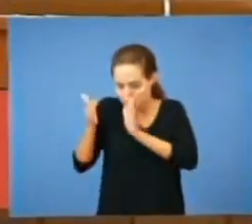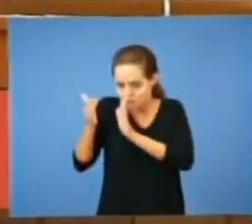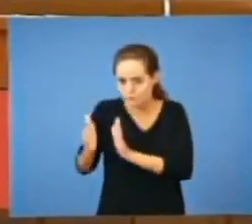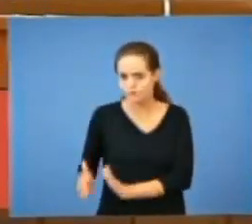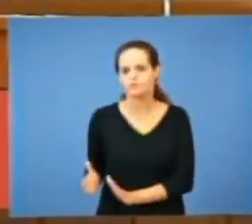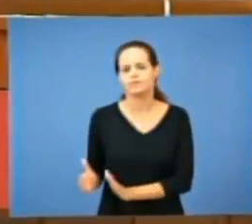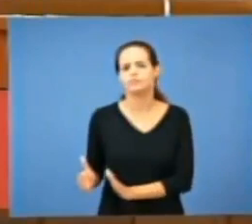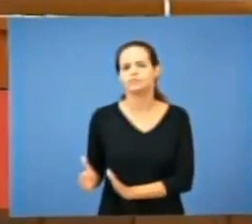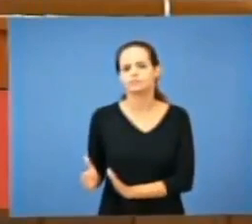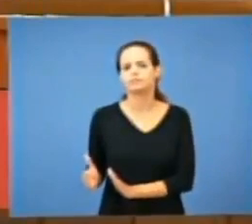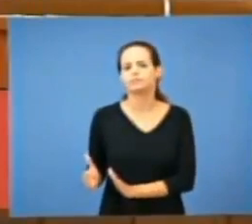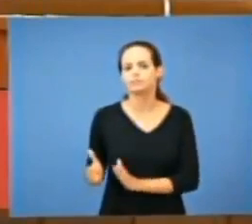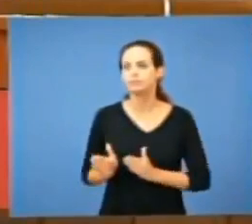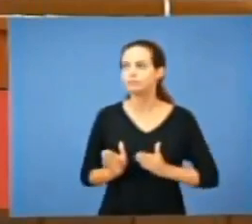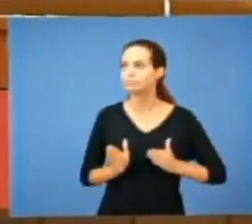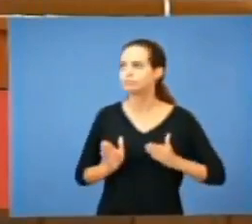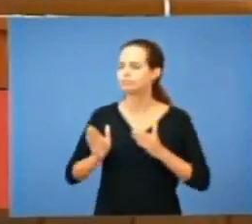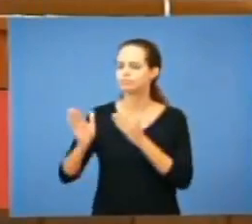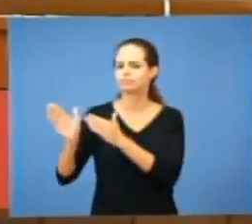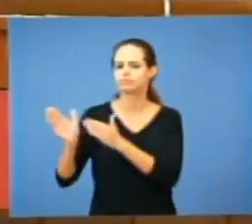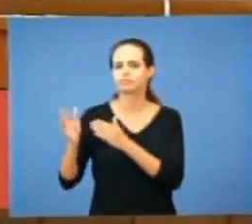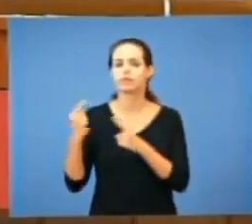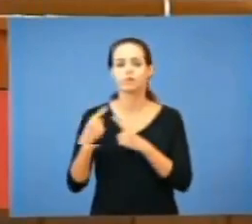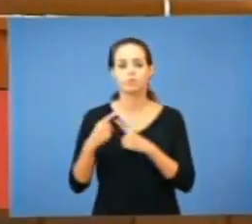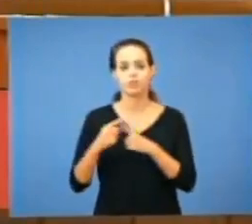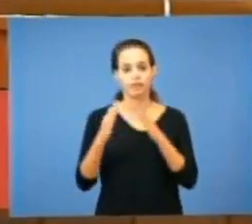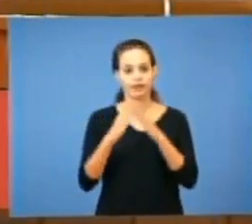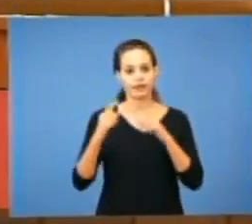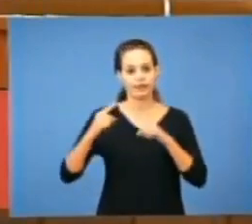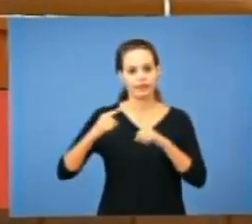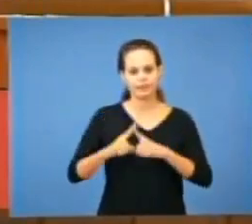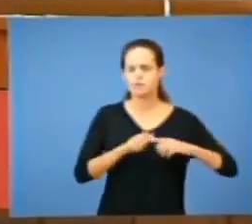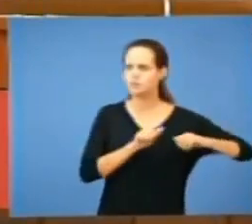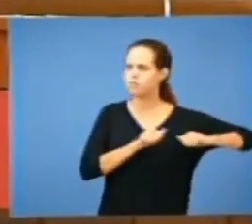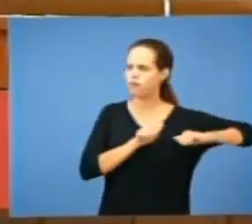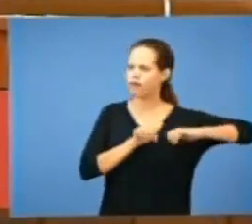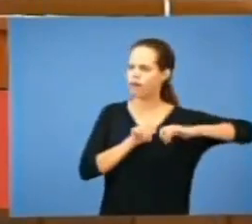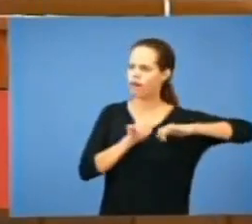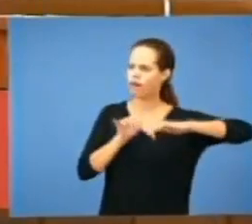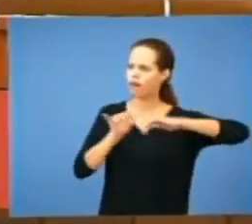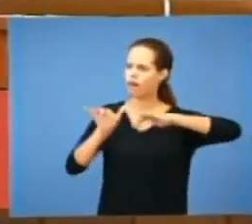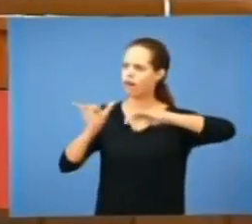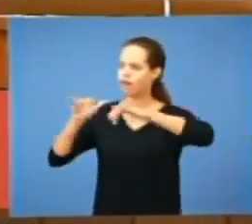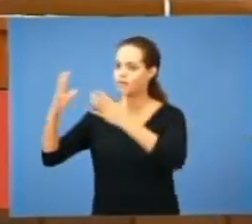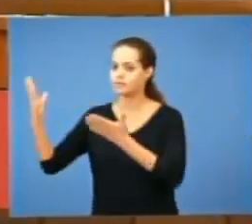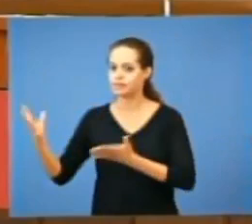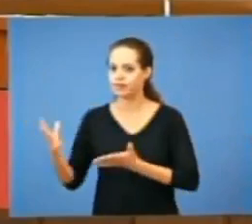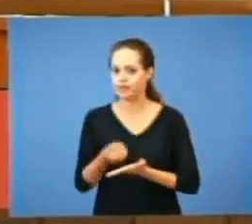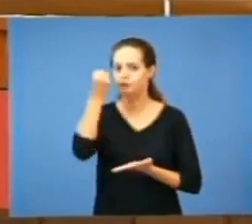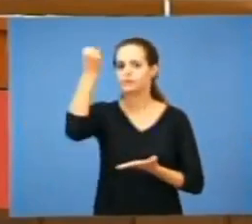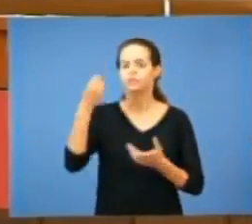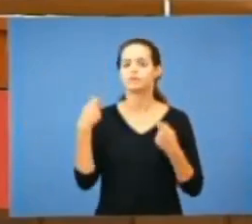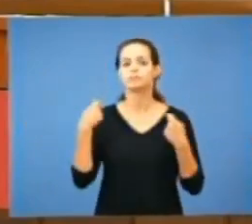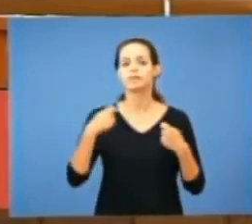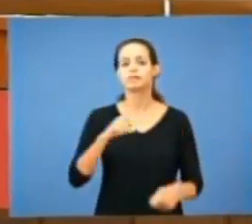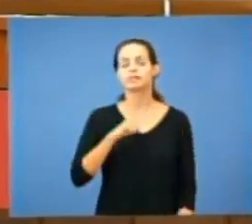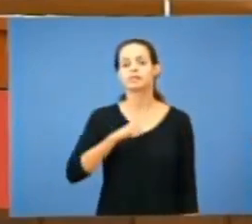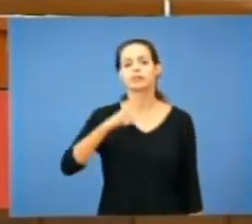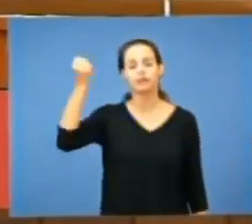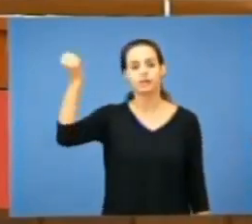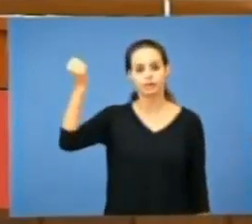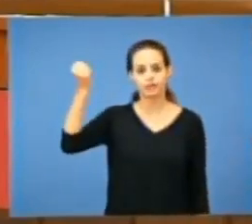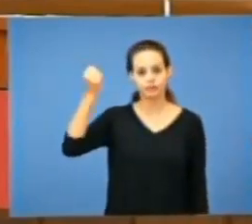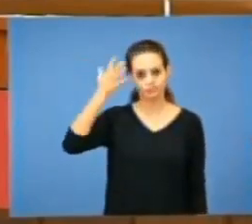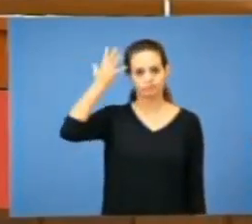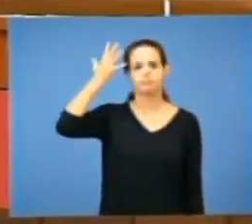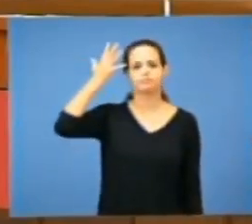church back to their path. Because now the church that will depart has to have the revelation, because the